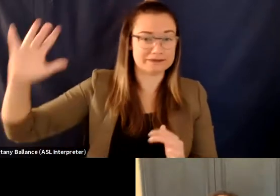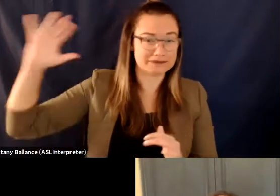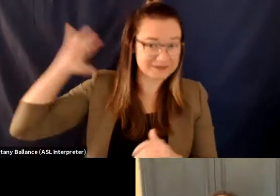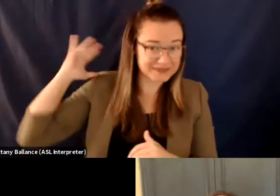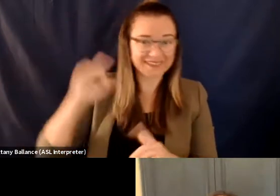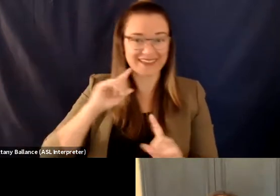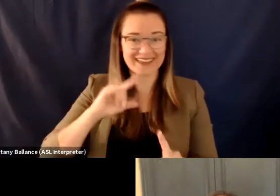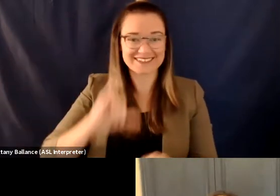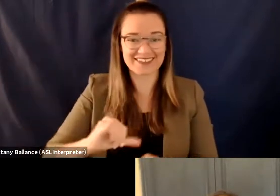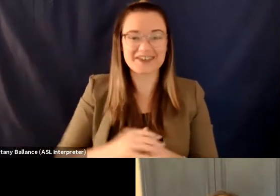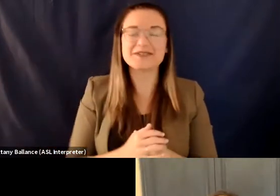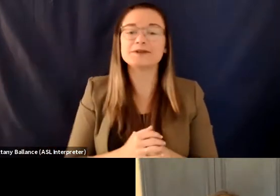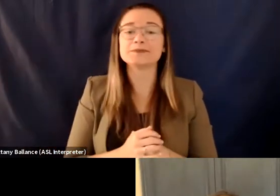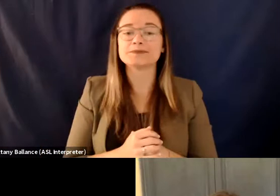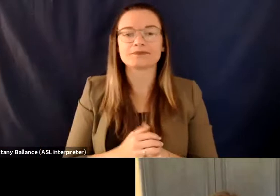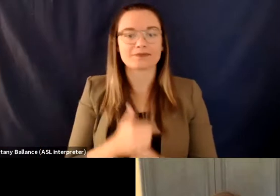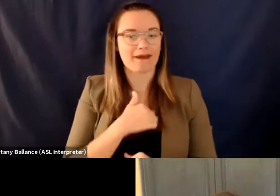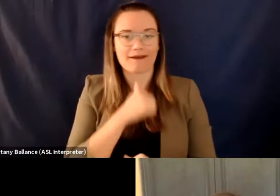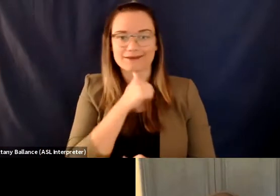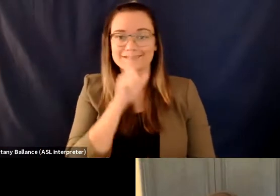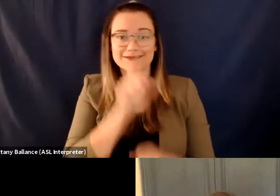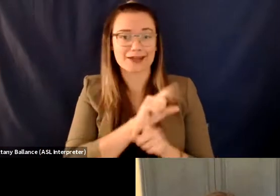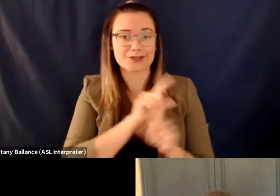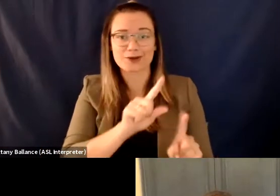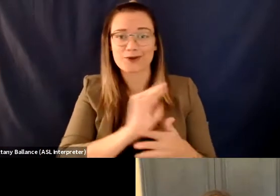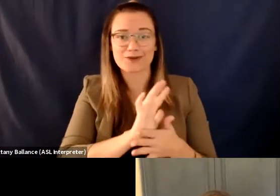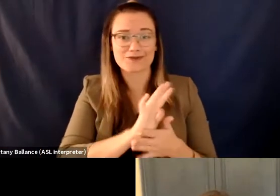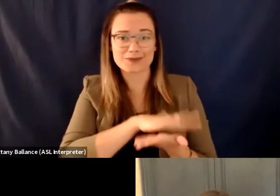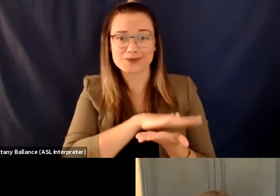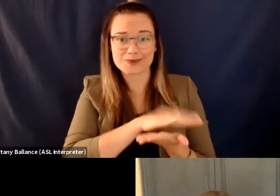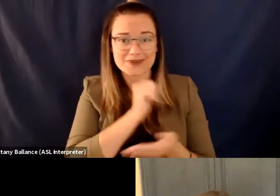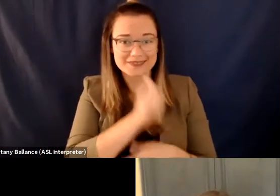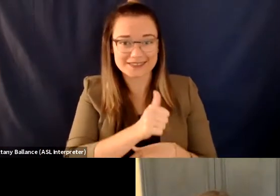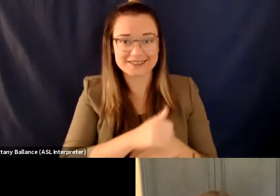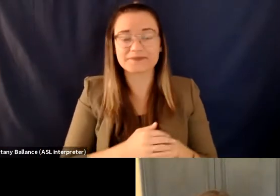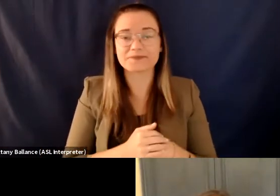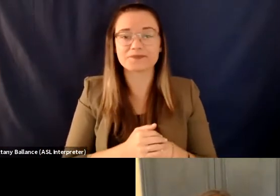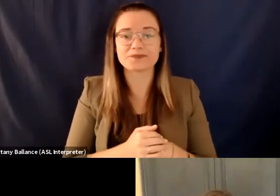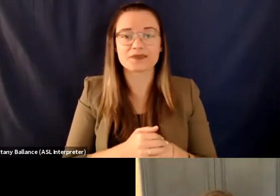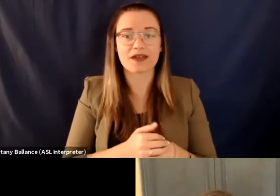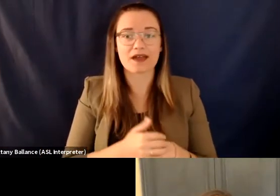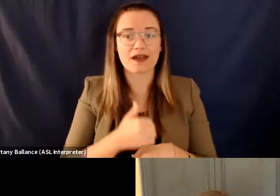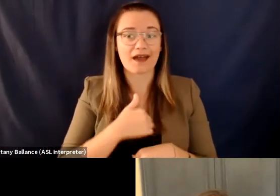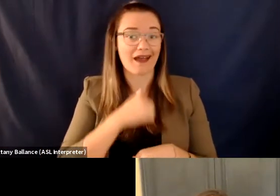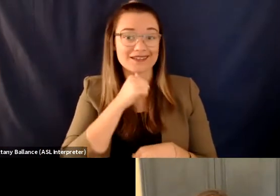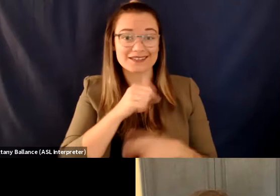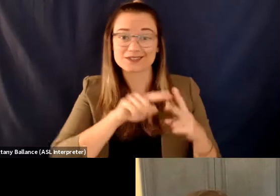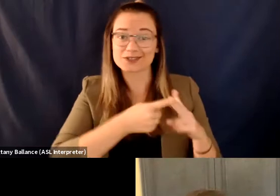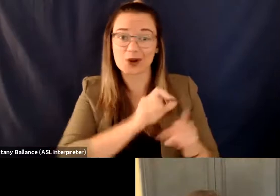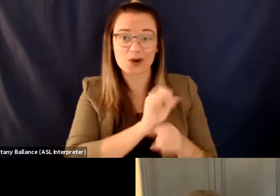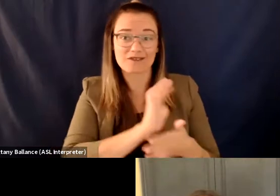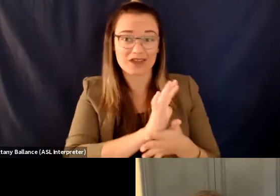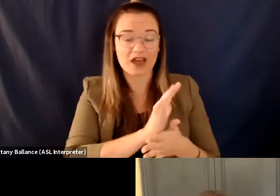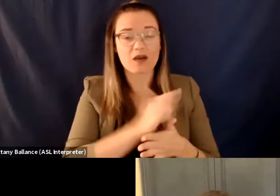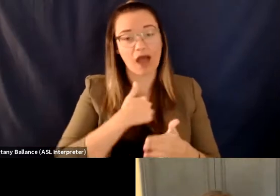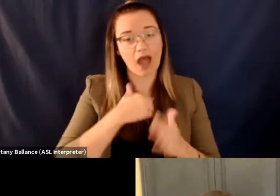one. I did not actually go to film school. I didn't start out working in film. I was in